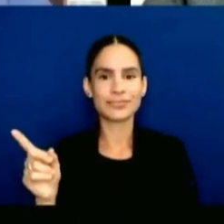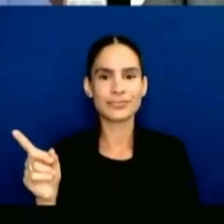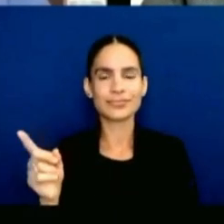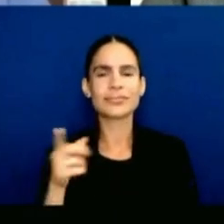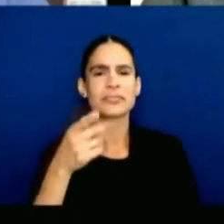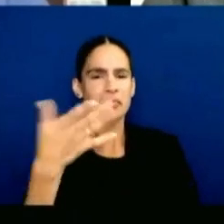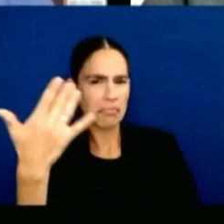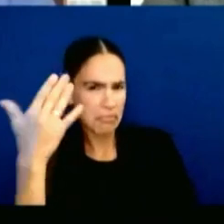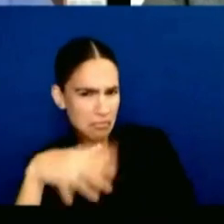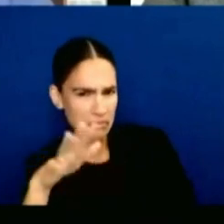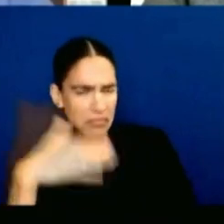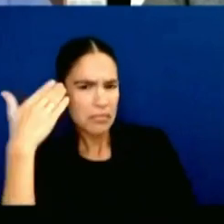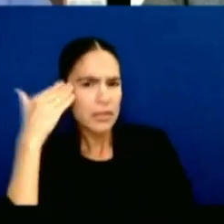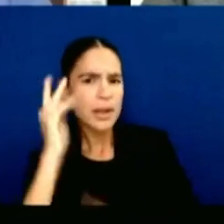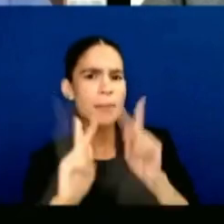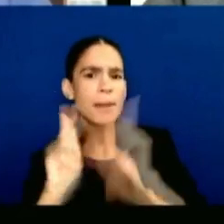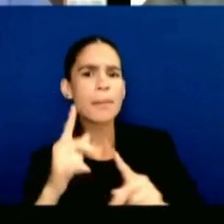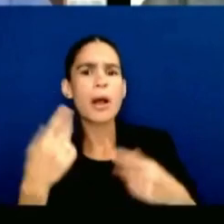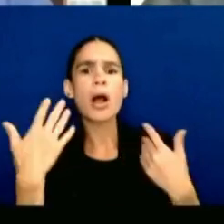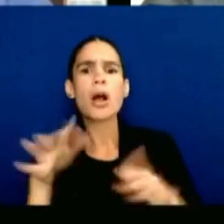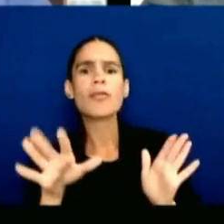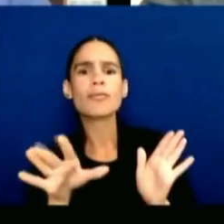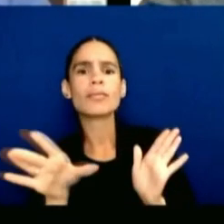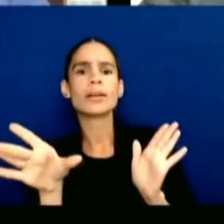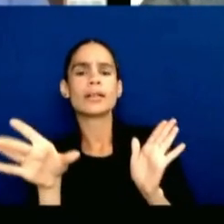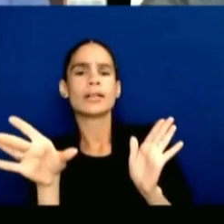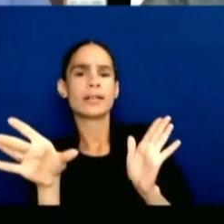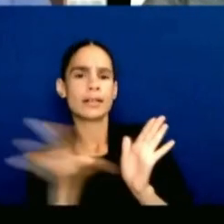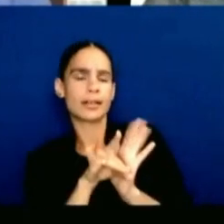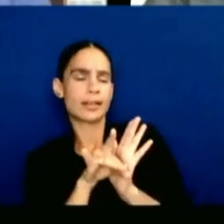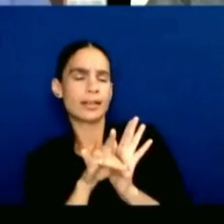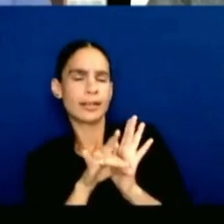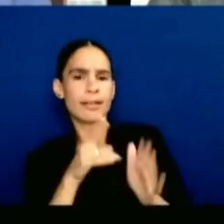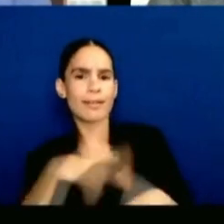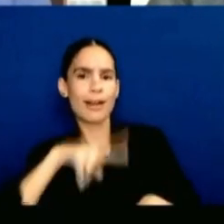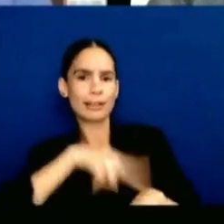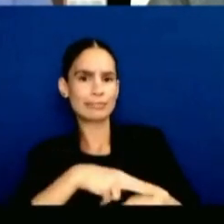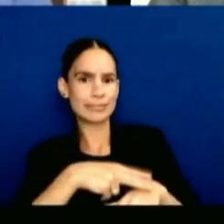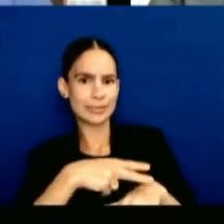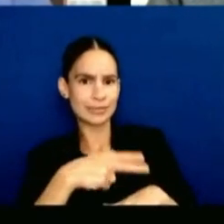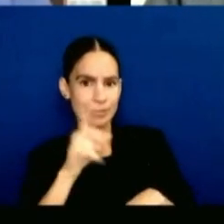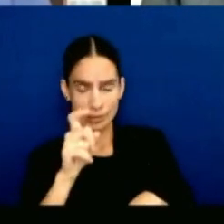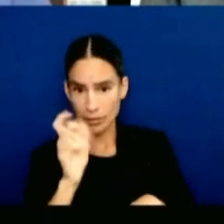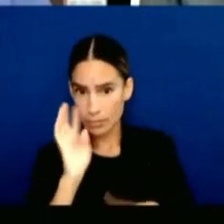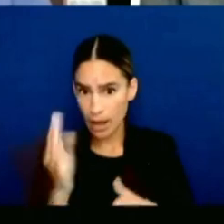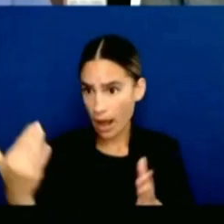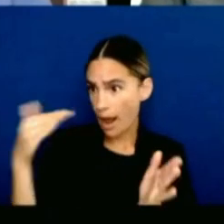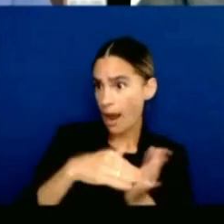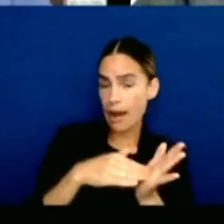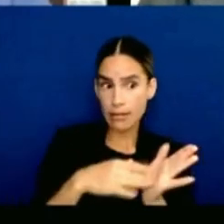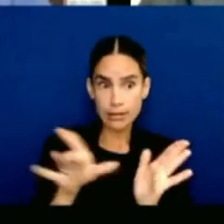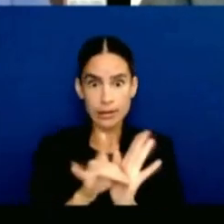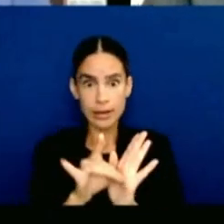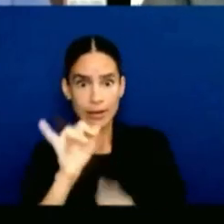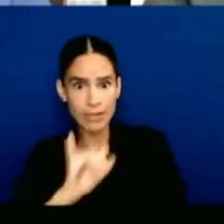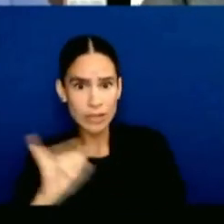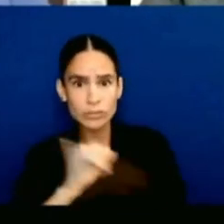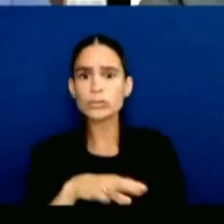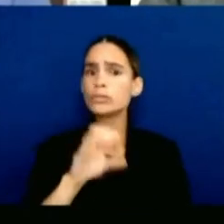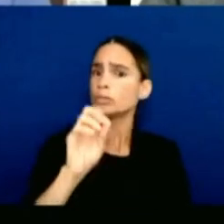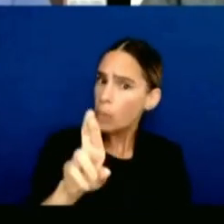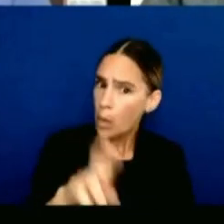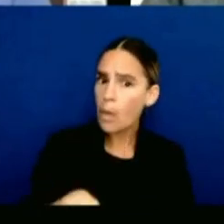virus, SARS-CoV-2, can get reinfected? Are there cases where people really got better and then got sick again? There